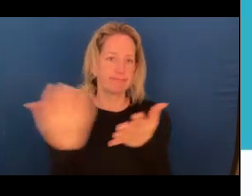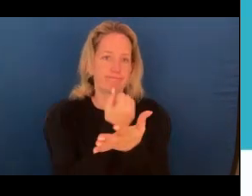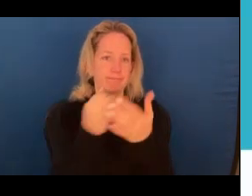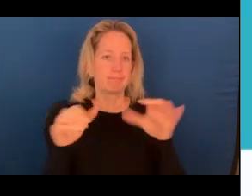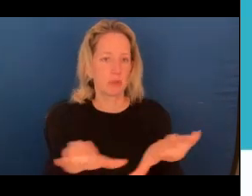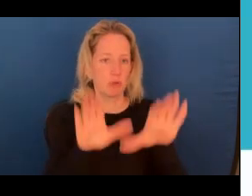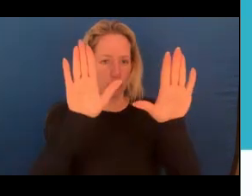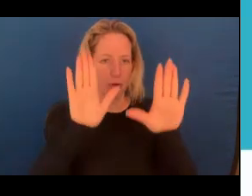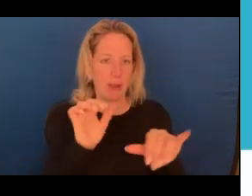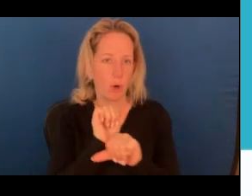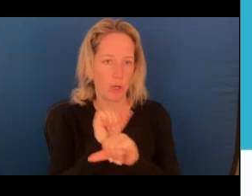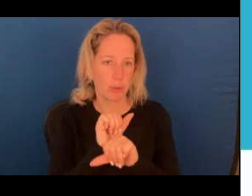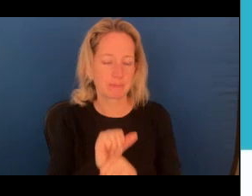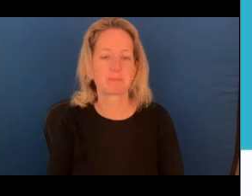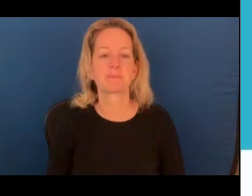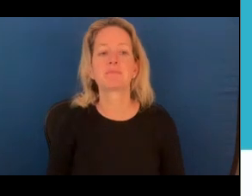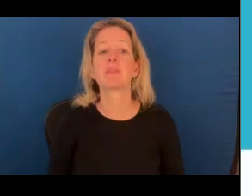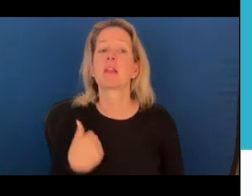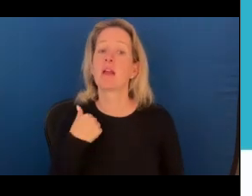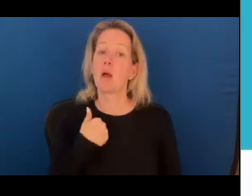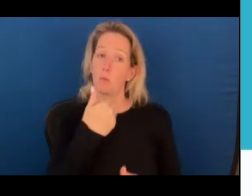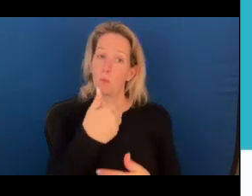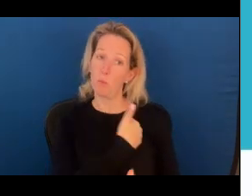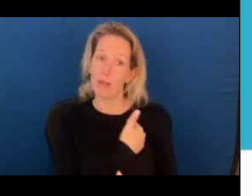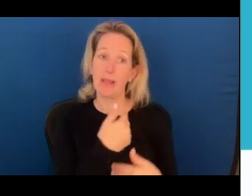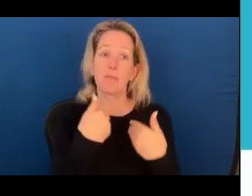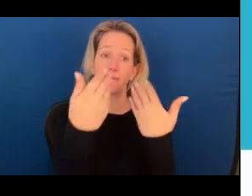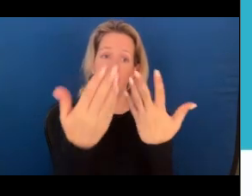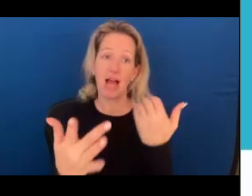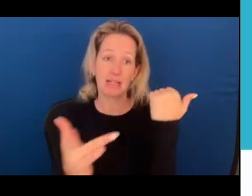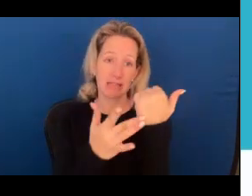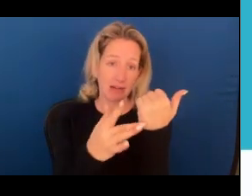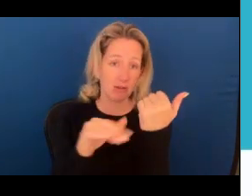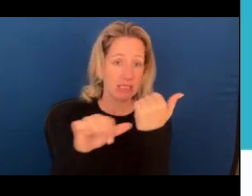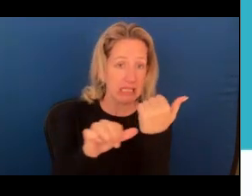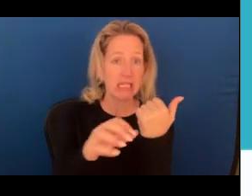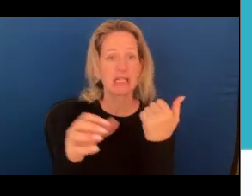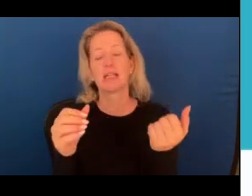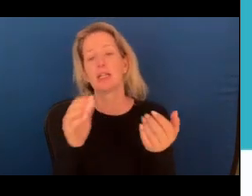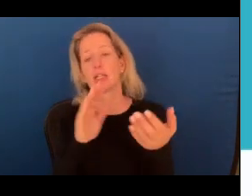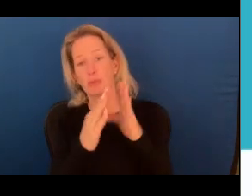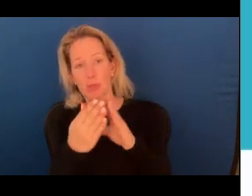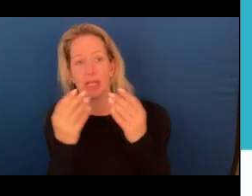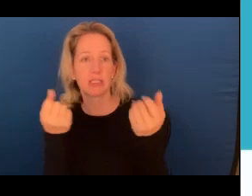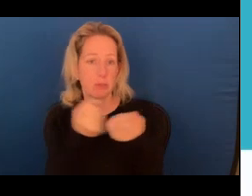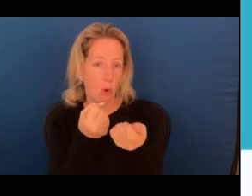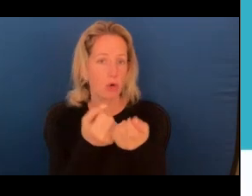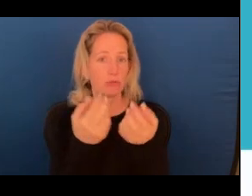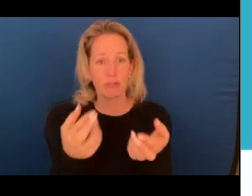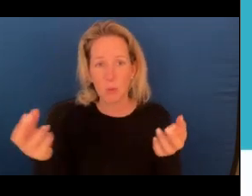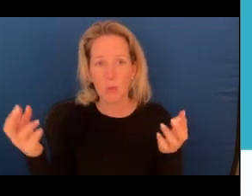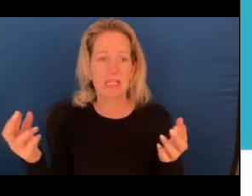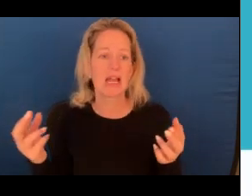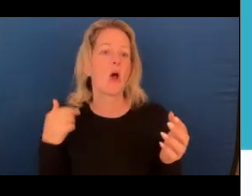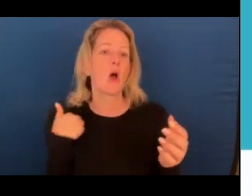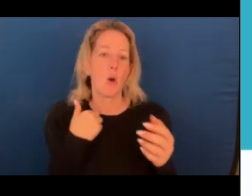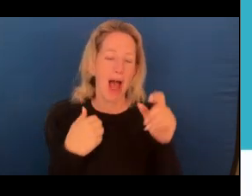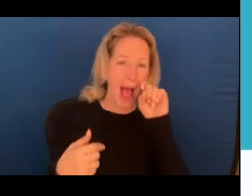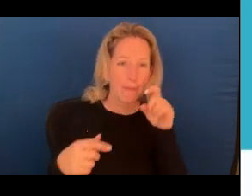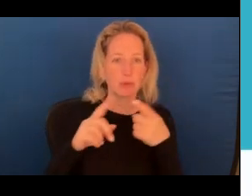We focus on providing technical assistance and other community support resources. apples to apples, peer